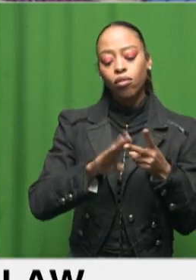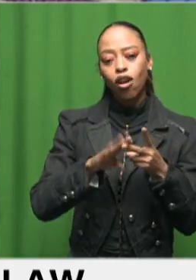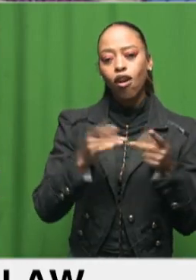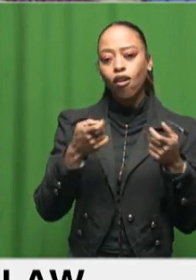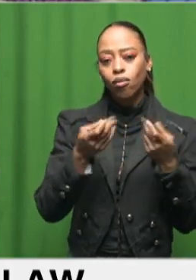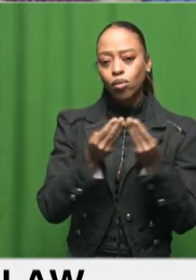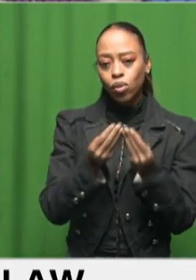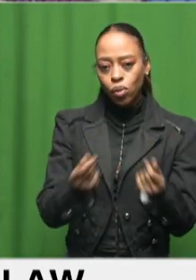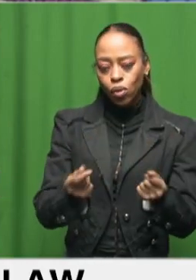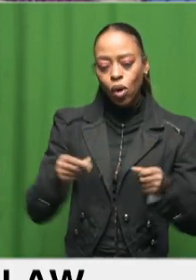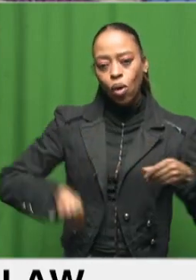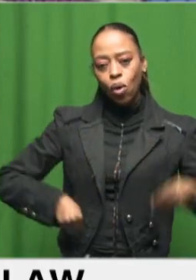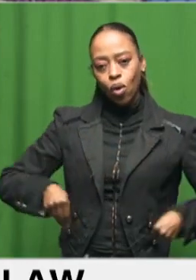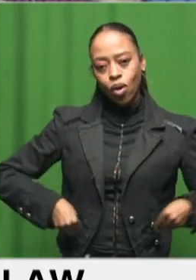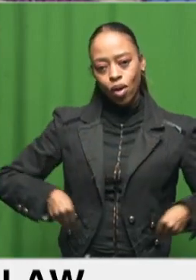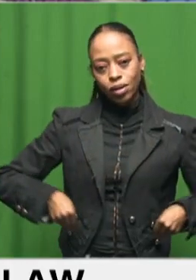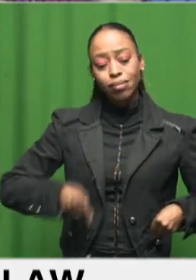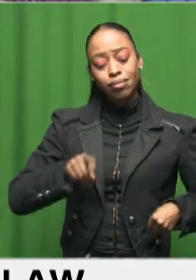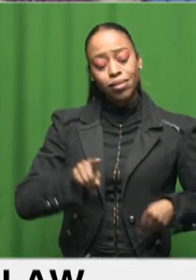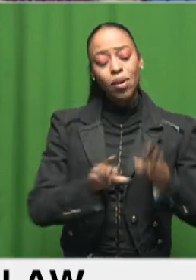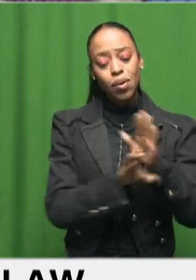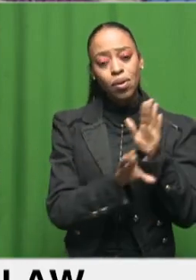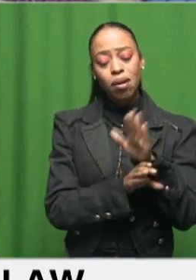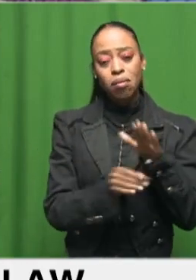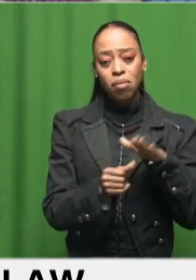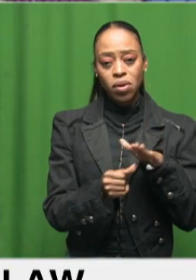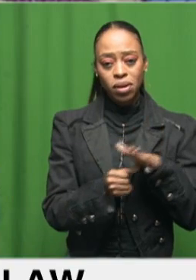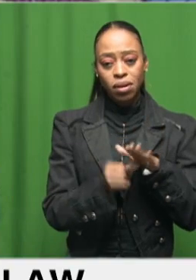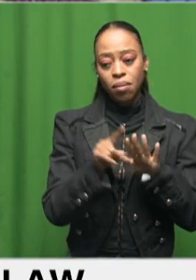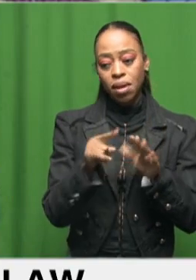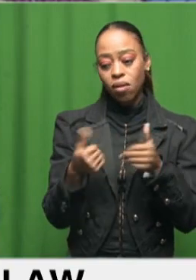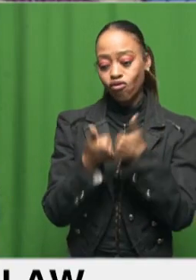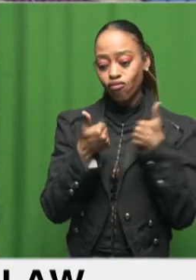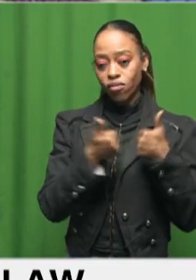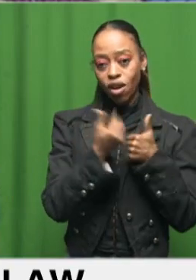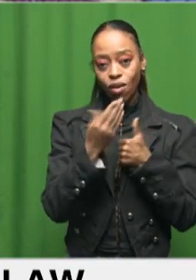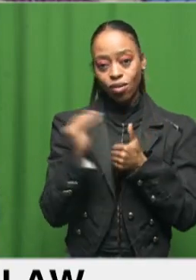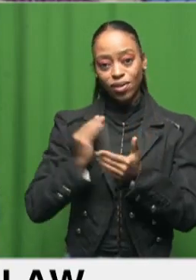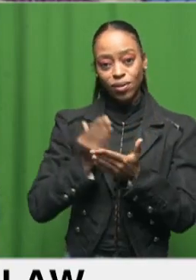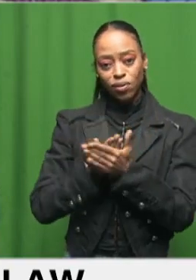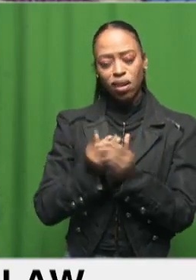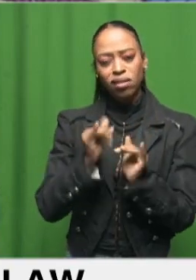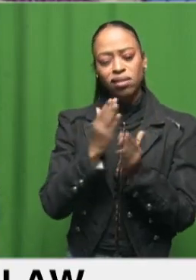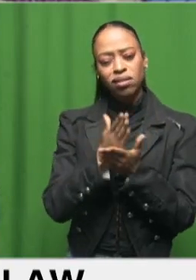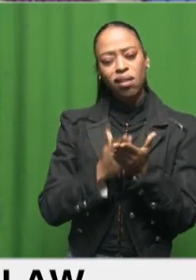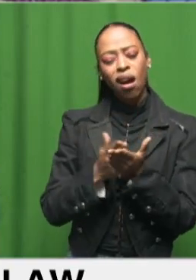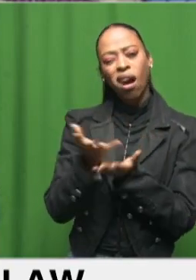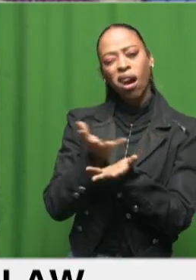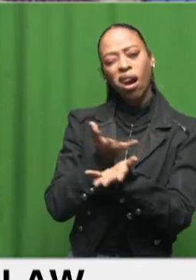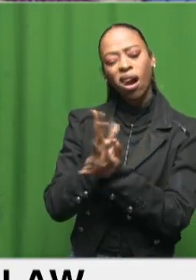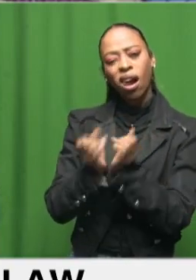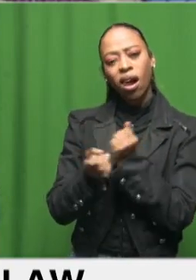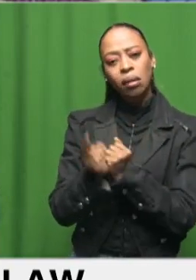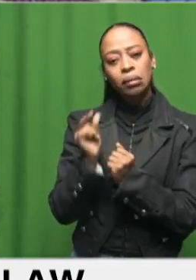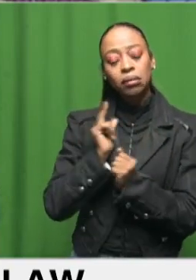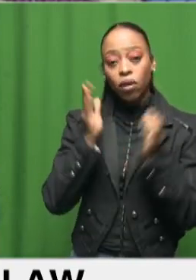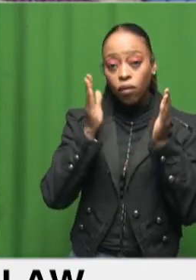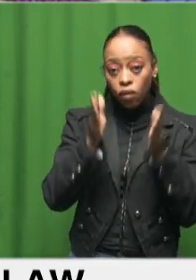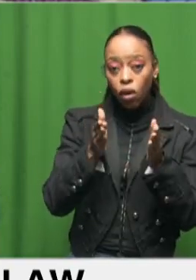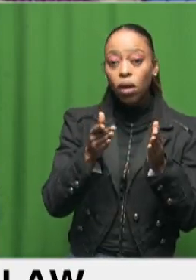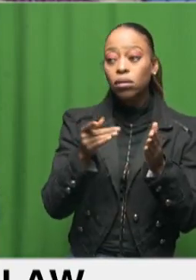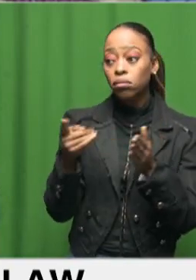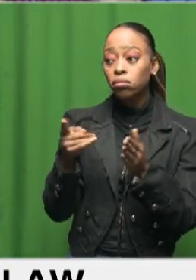Fighting corruption as a constitutional imperative. These are the current challenges. And some of the discussion yesterday as well focused on the capacity